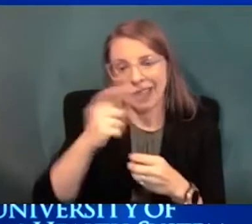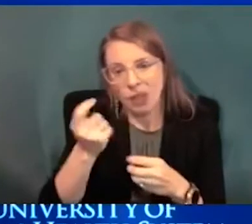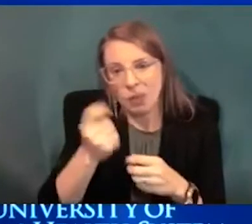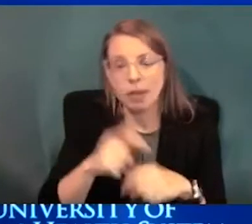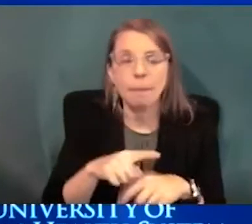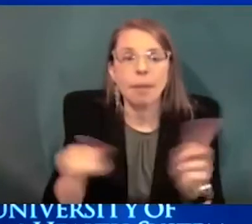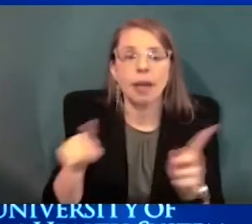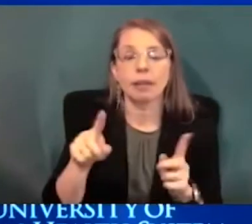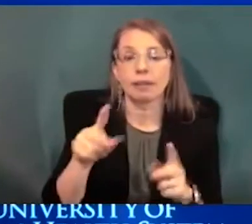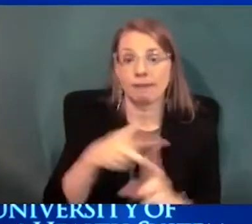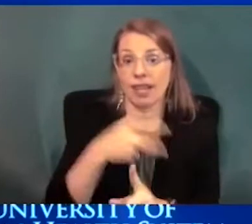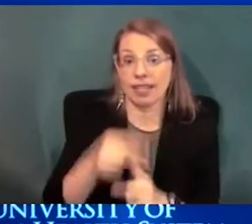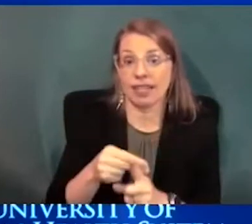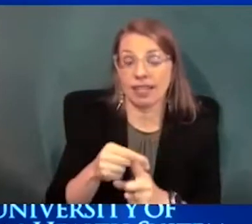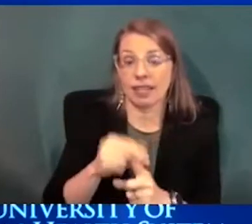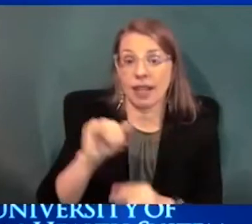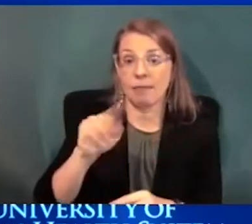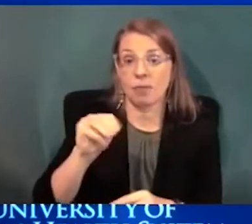pretty enduring.